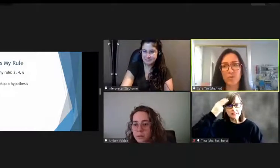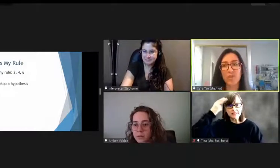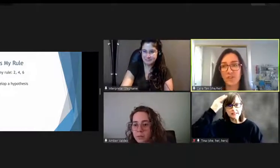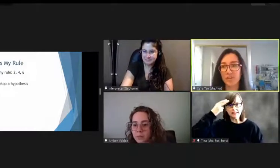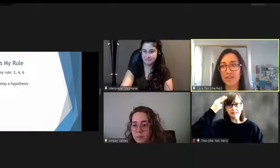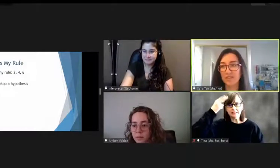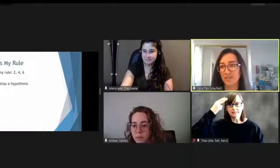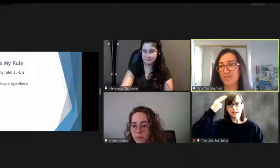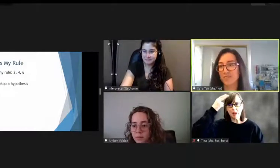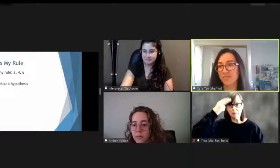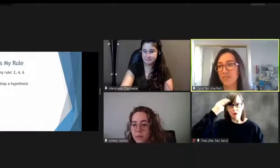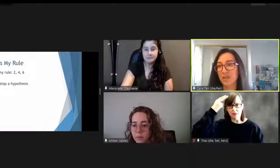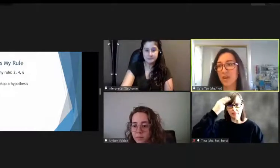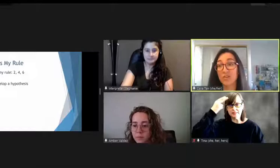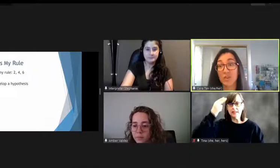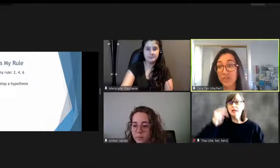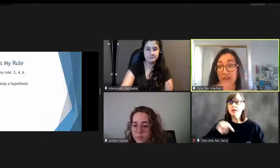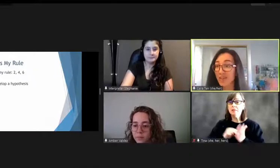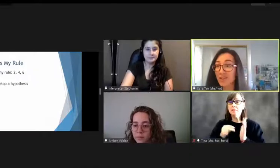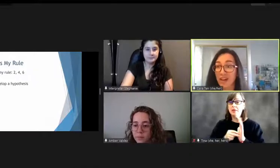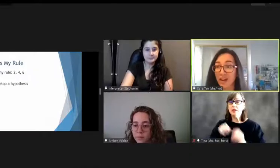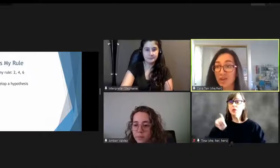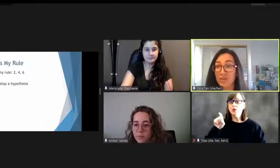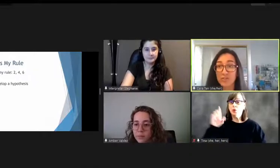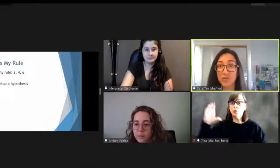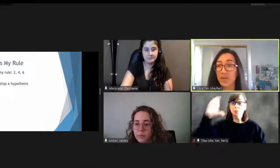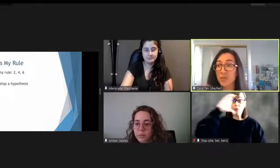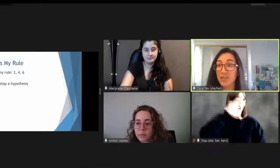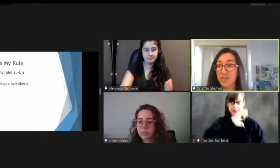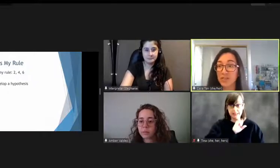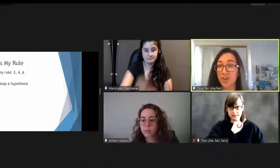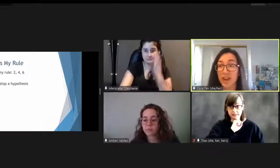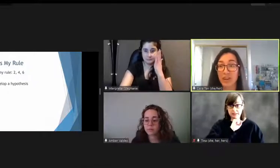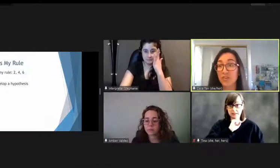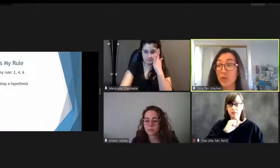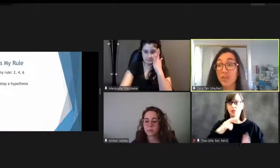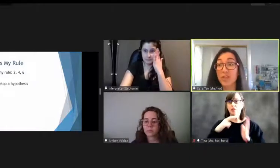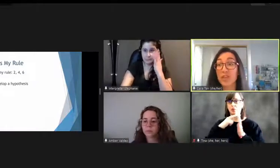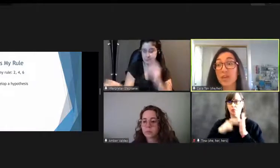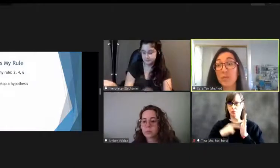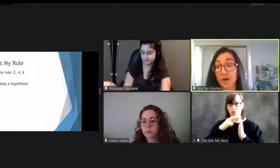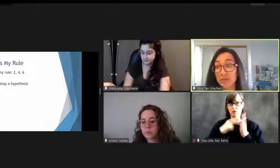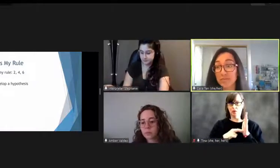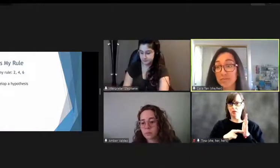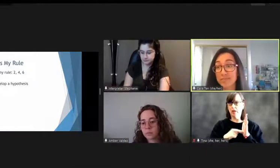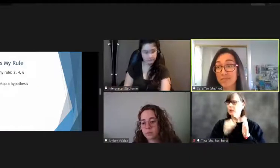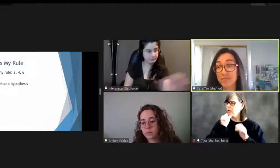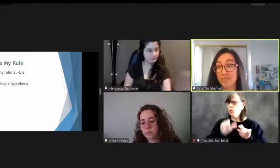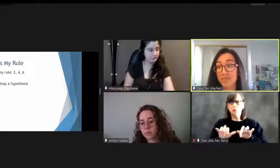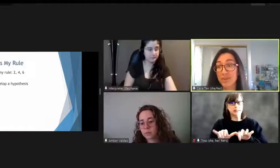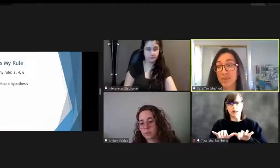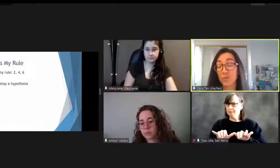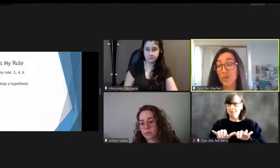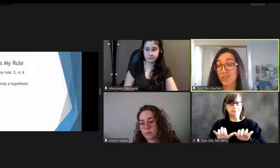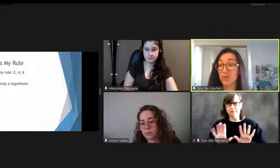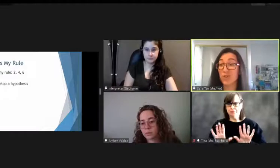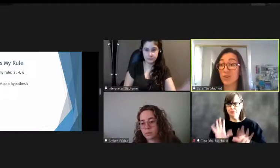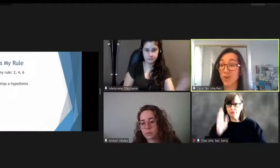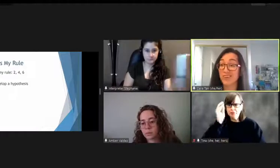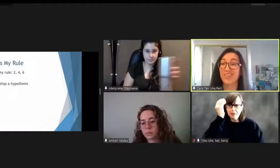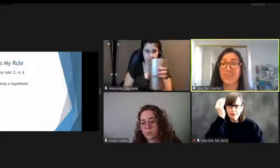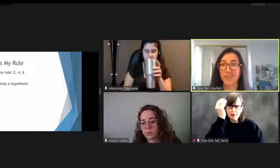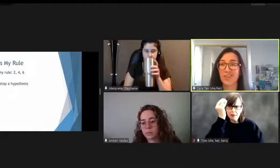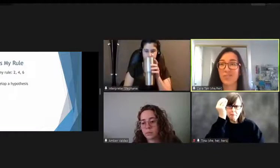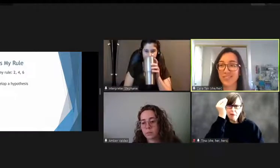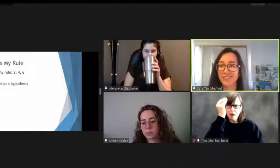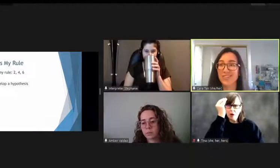the rule is. Don't say it out loud. Don't type it into the chat. I just want you to think about it. If you want to, you can write